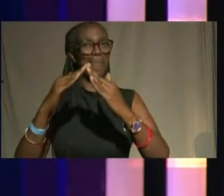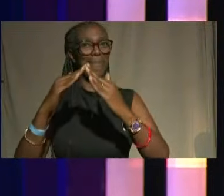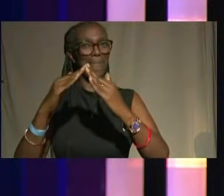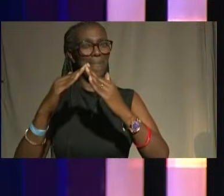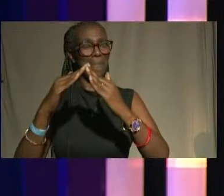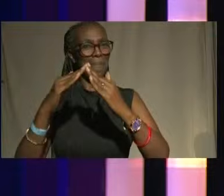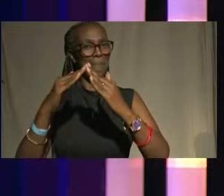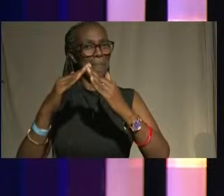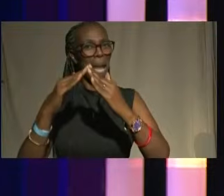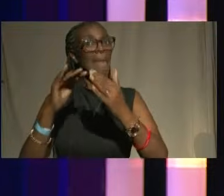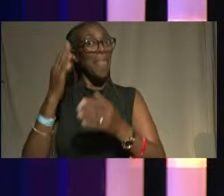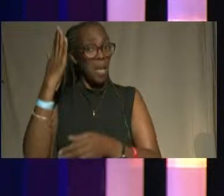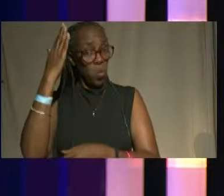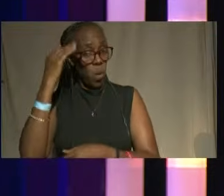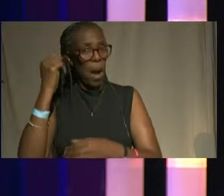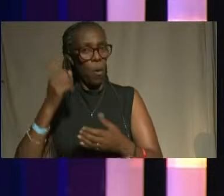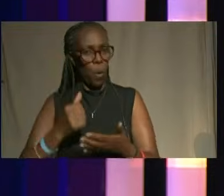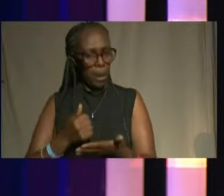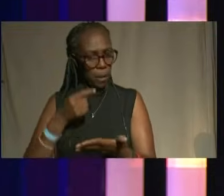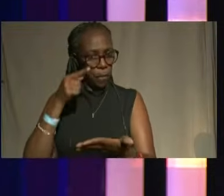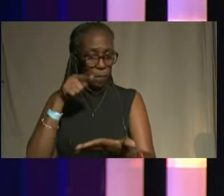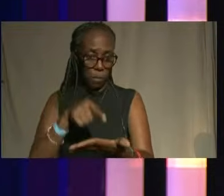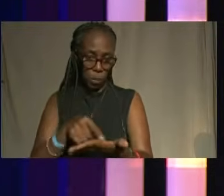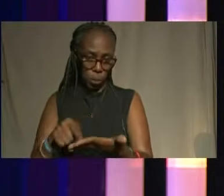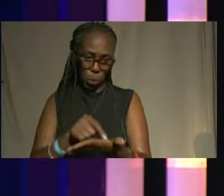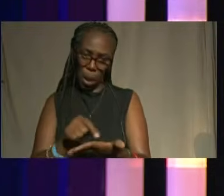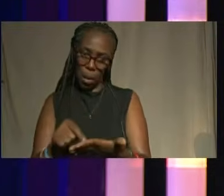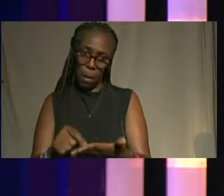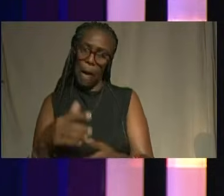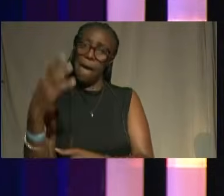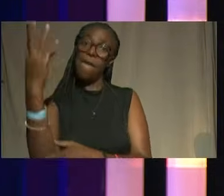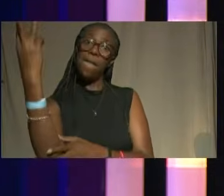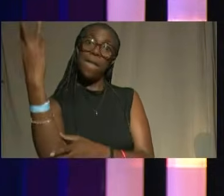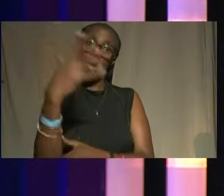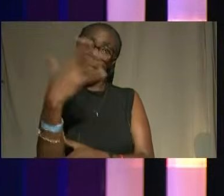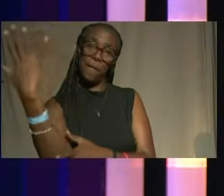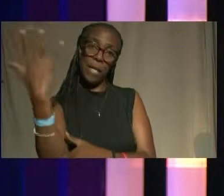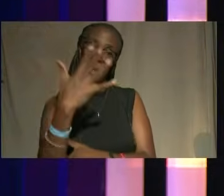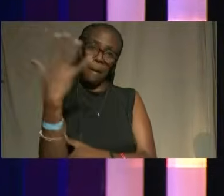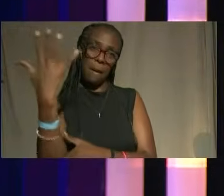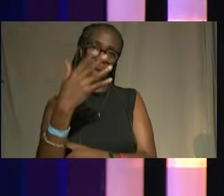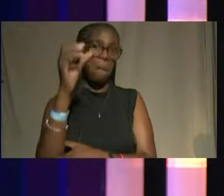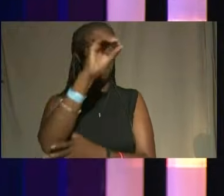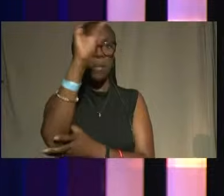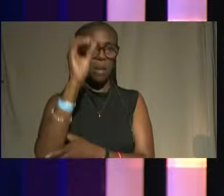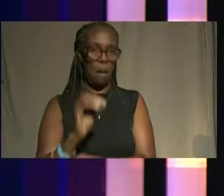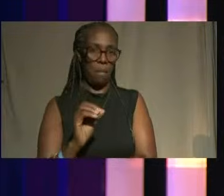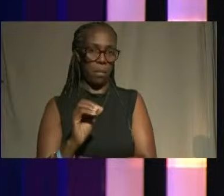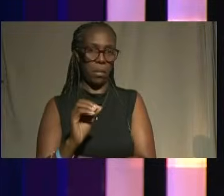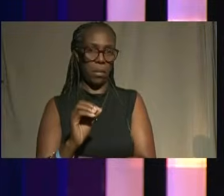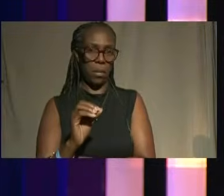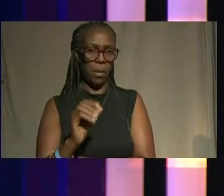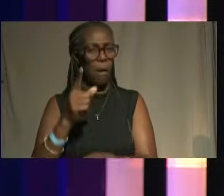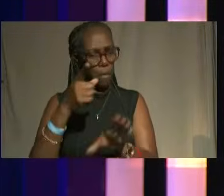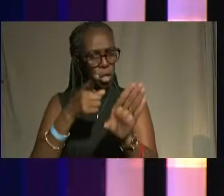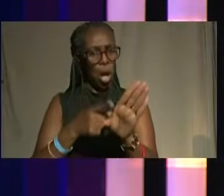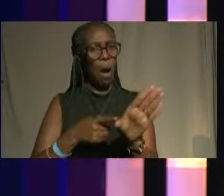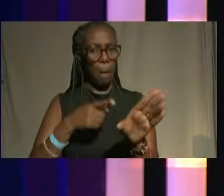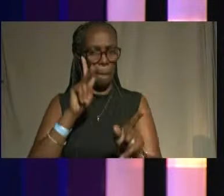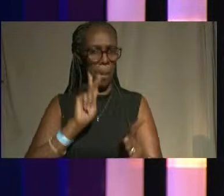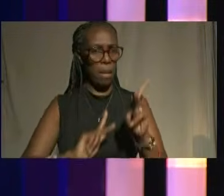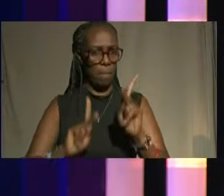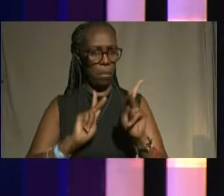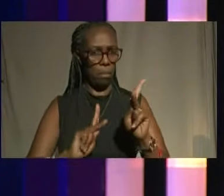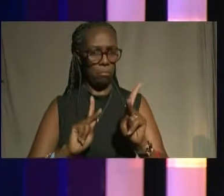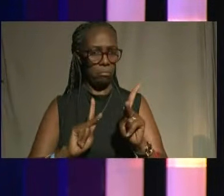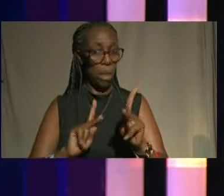allocated 15% of every NHT house built to our young people who are under 35. We're also increasing